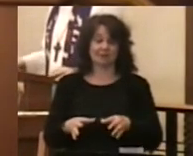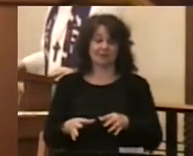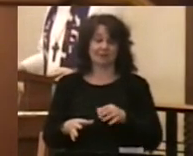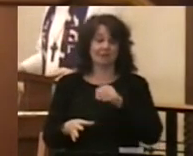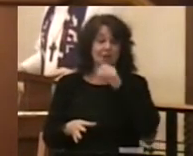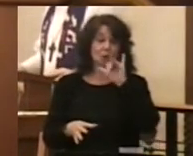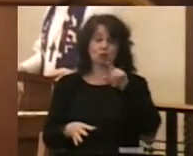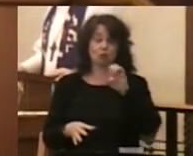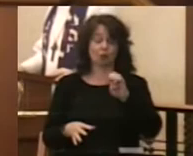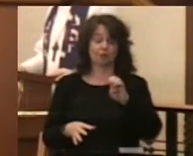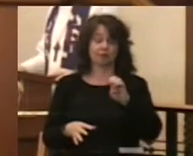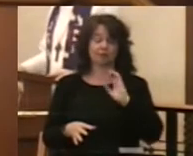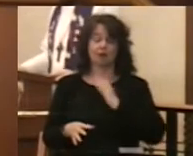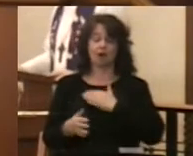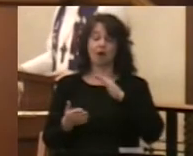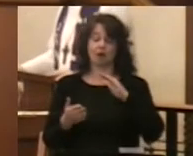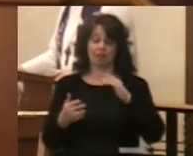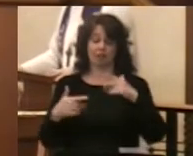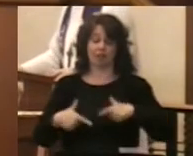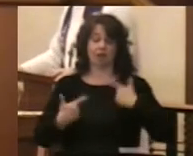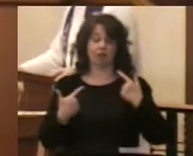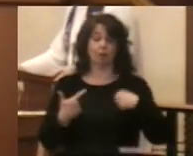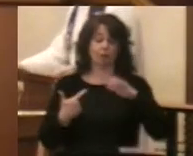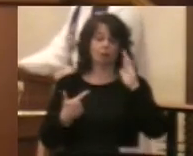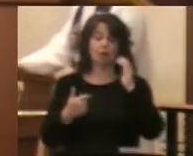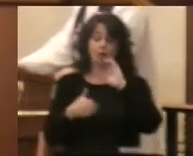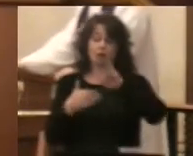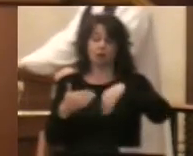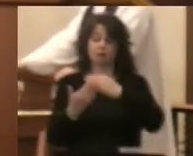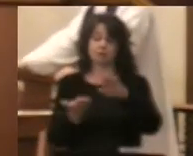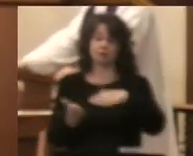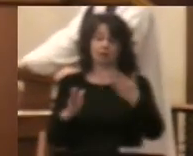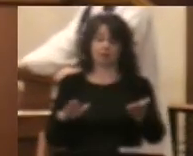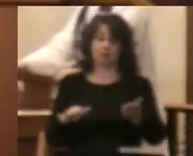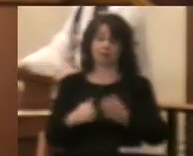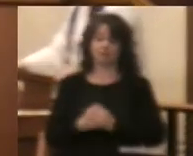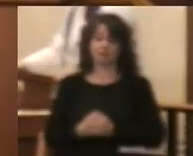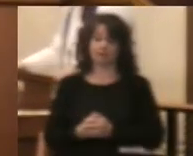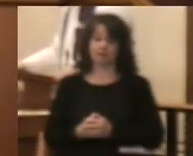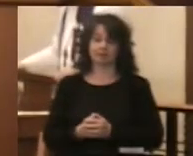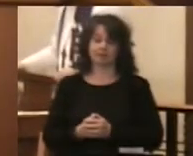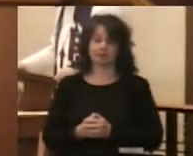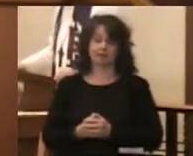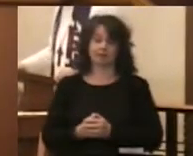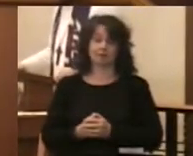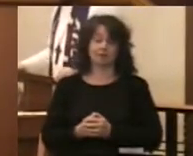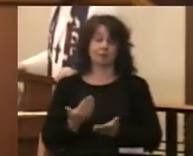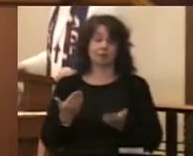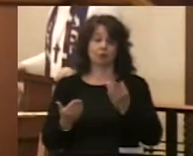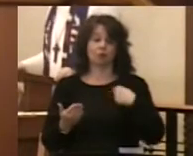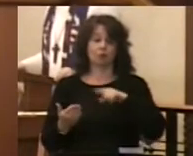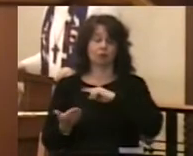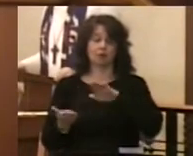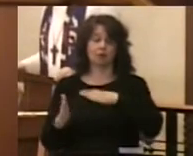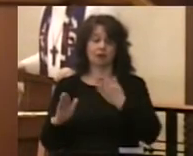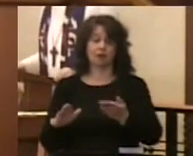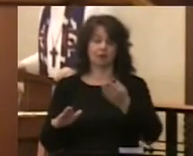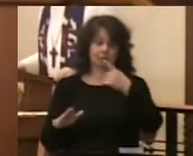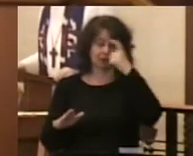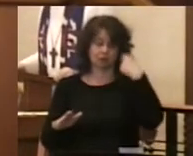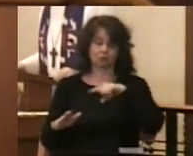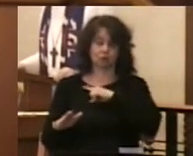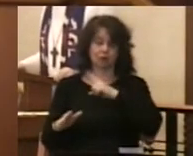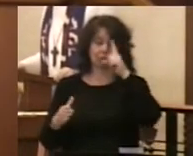joke, our lives. In fact, we will one day. We may lose them for the sake of the faith. But Jesus says you will